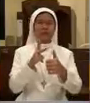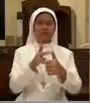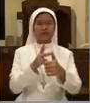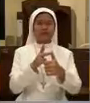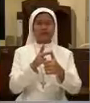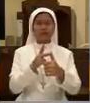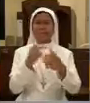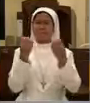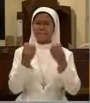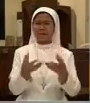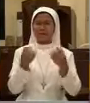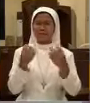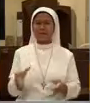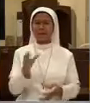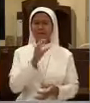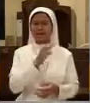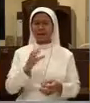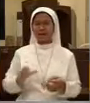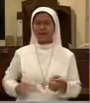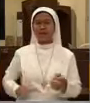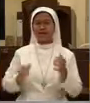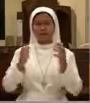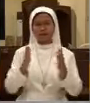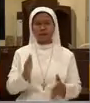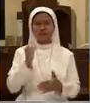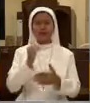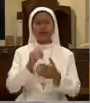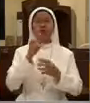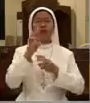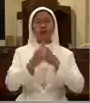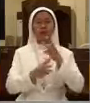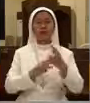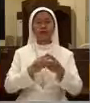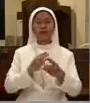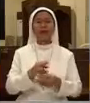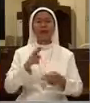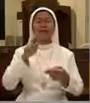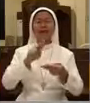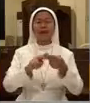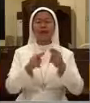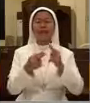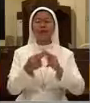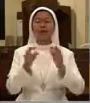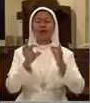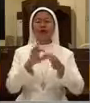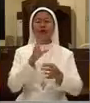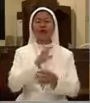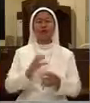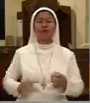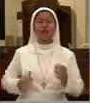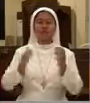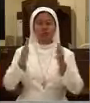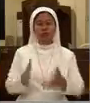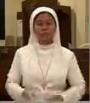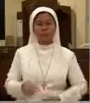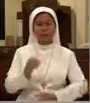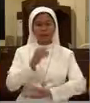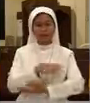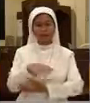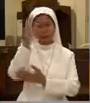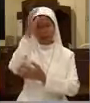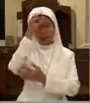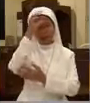largest Christian country in the world in terms of numbers of Christians. No? The third in